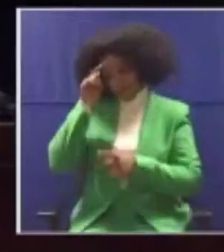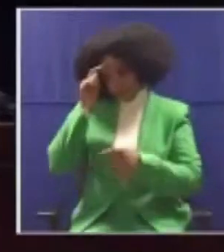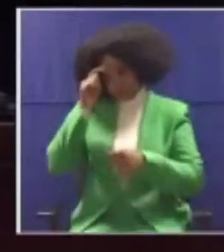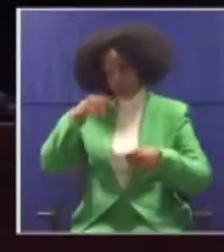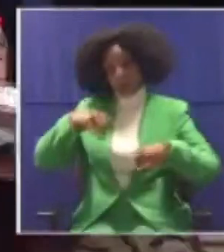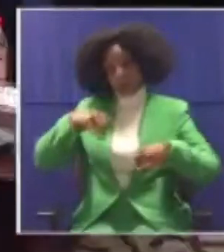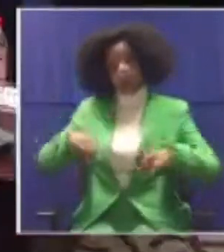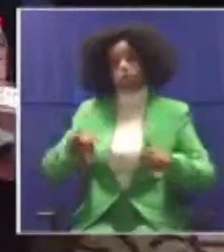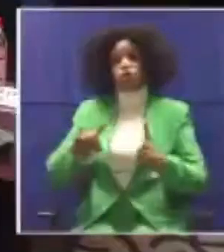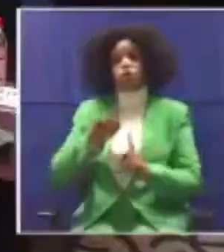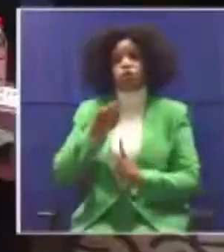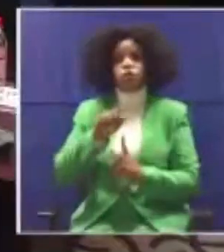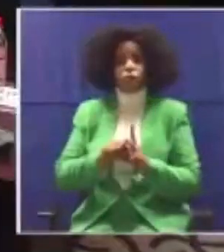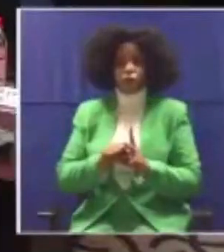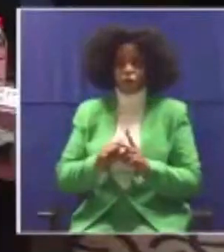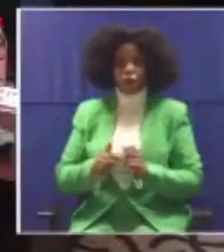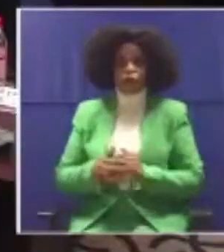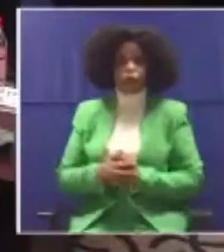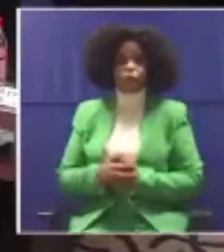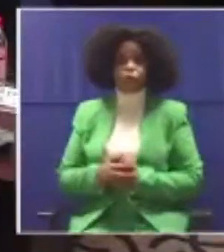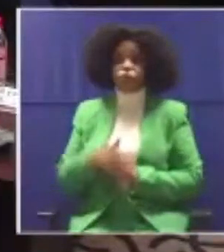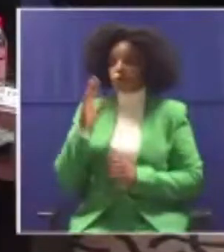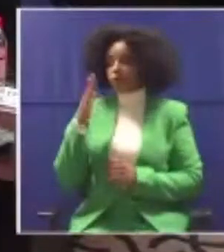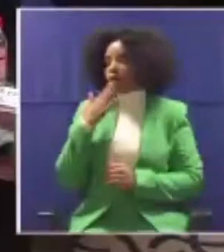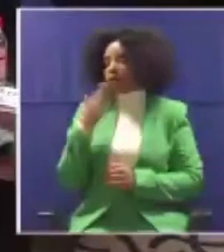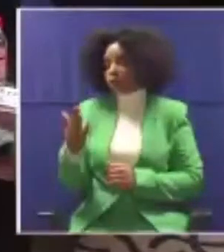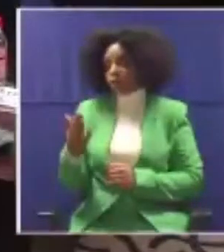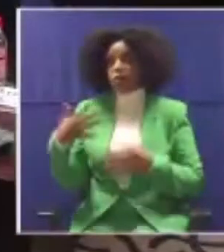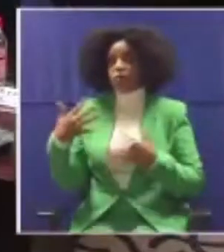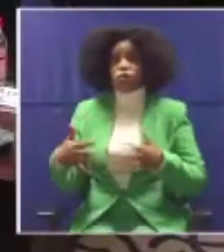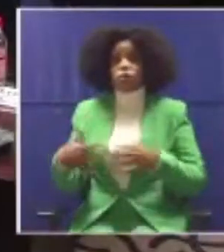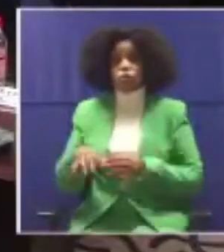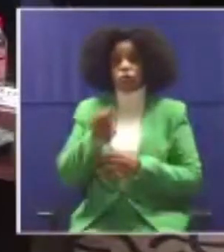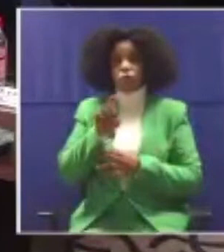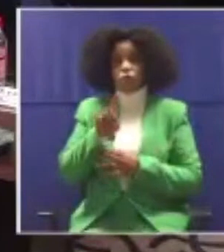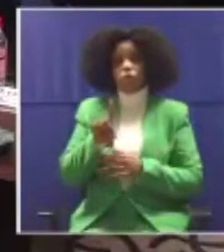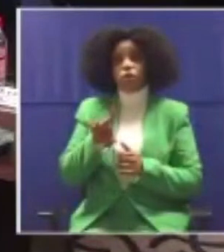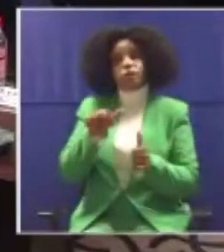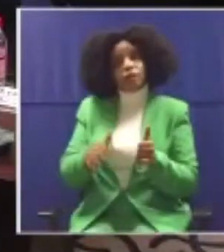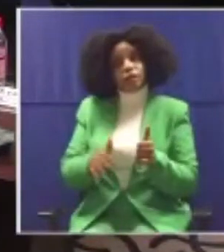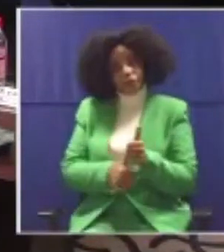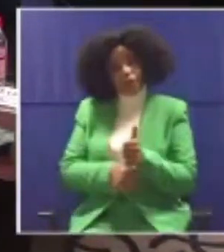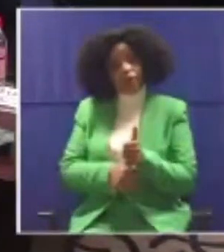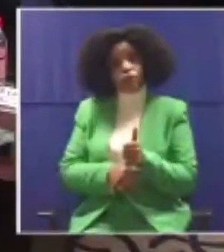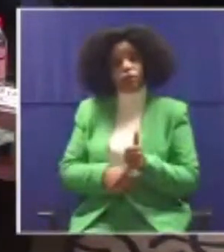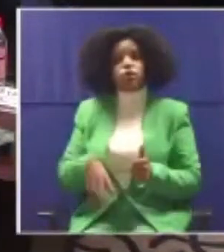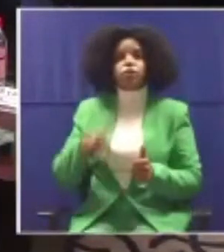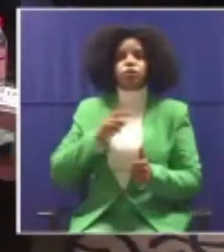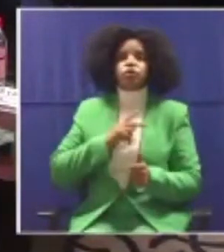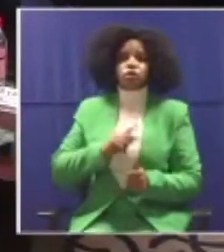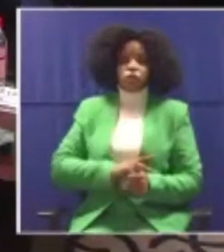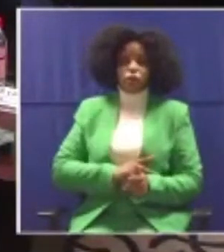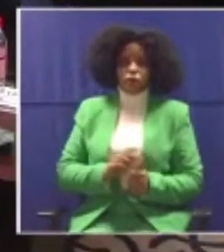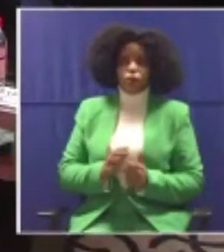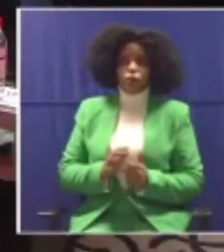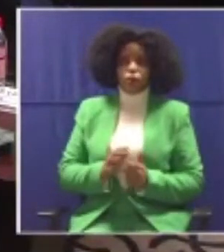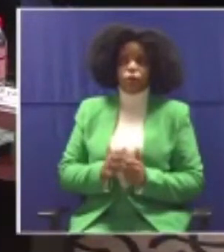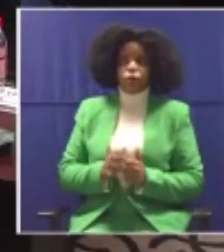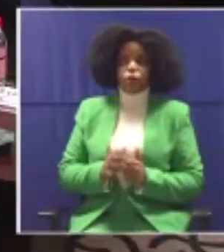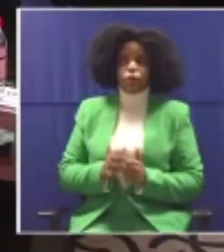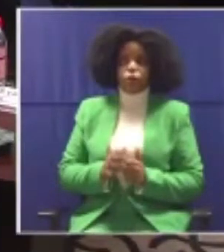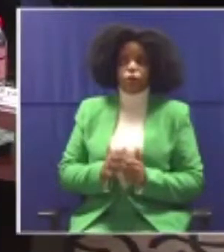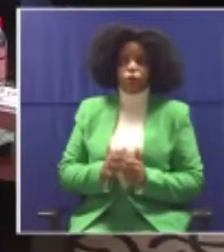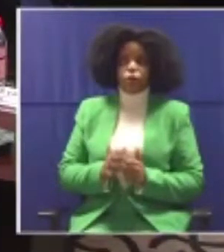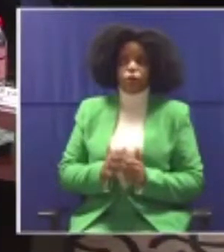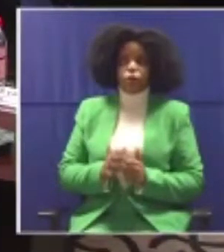Deputy Minister. Deputy President, my apologies. The second supplementary question to the